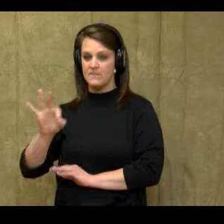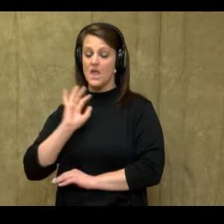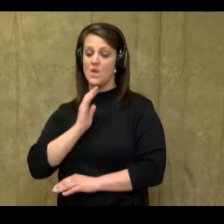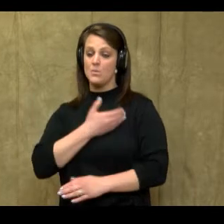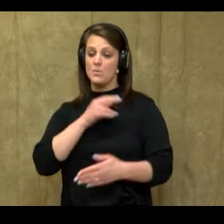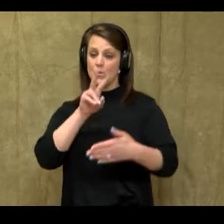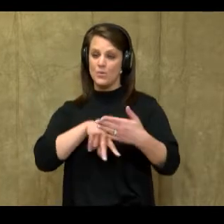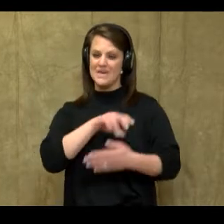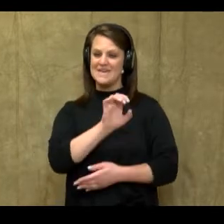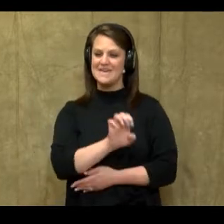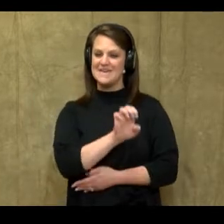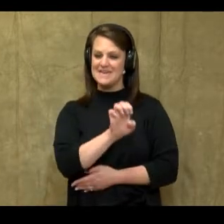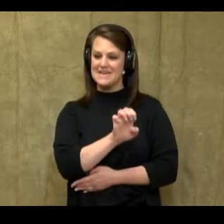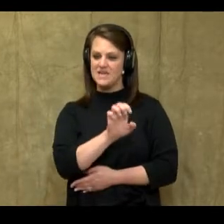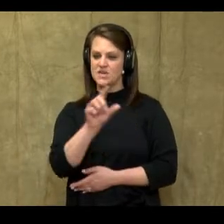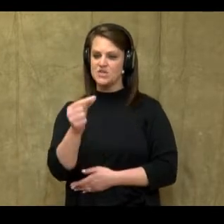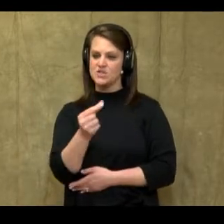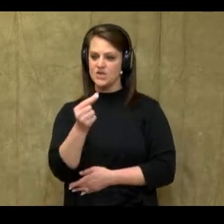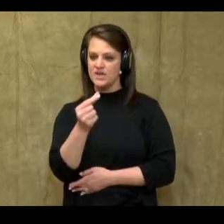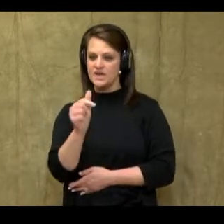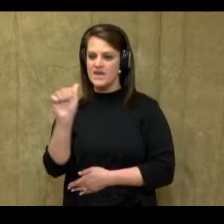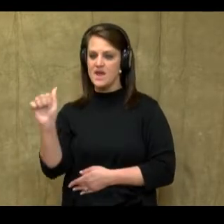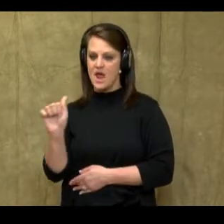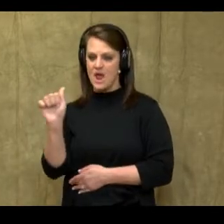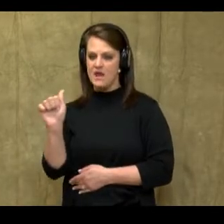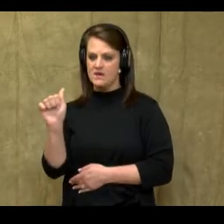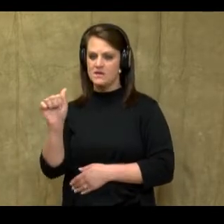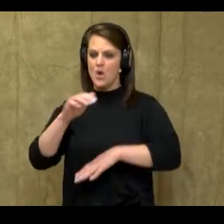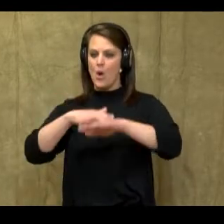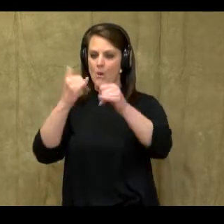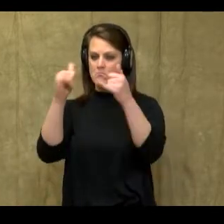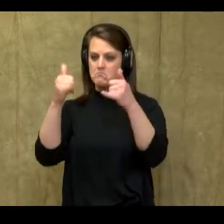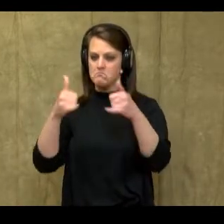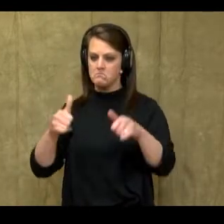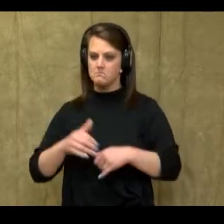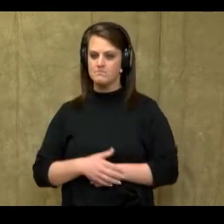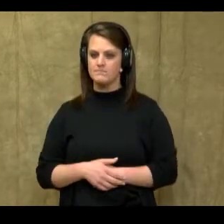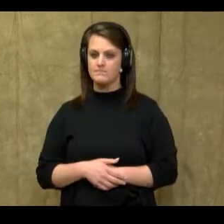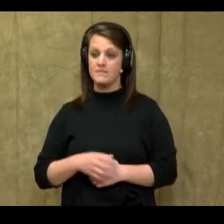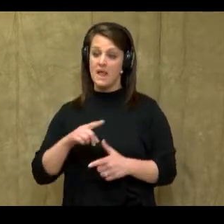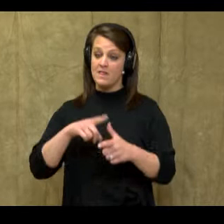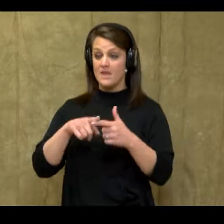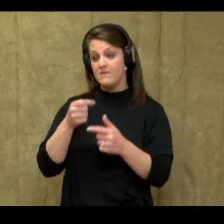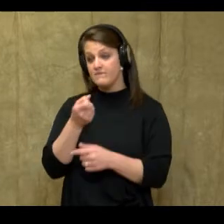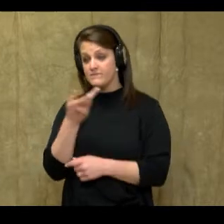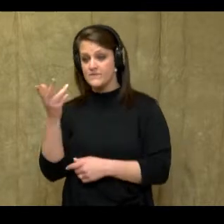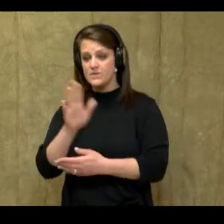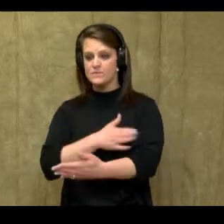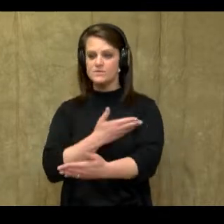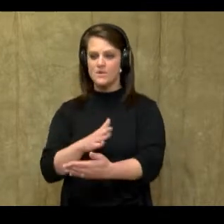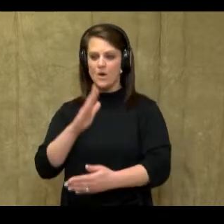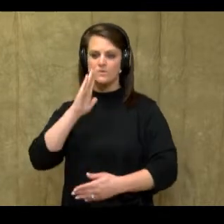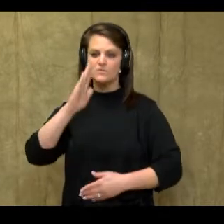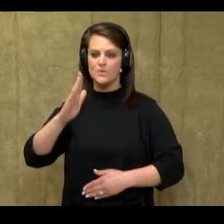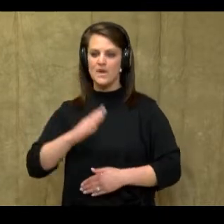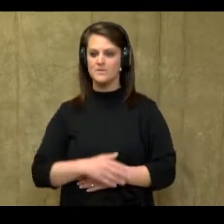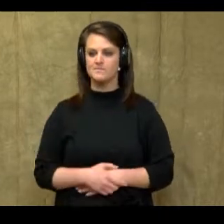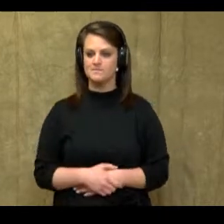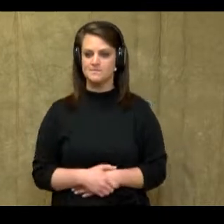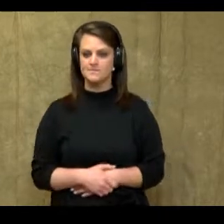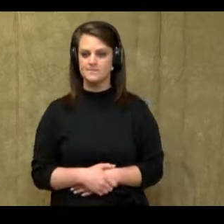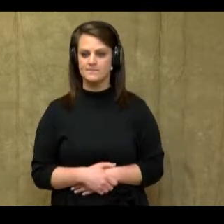G, and A on the staff. And we will perform a few songs using those